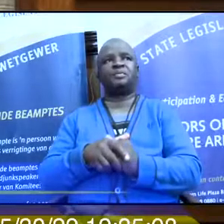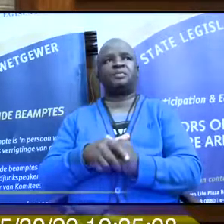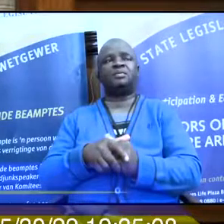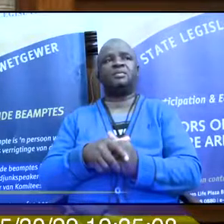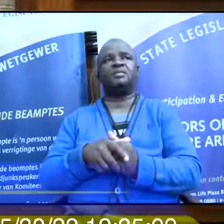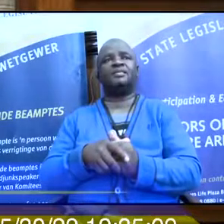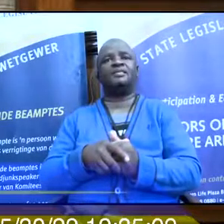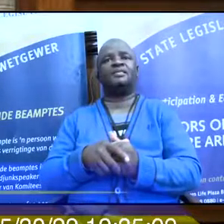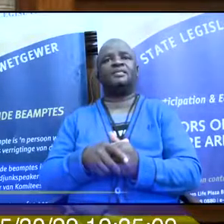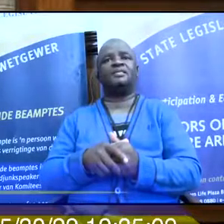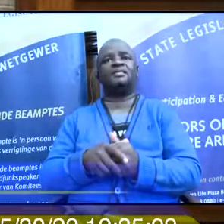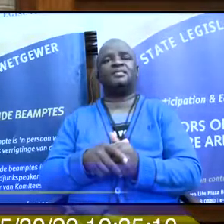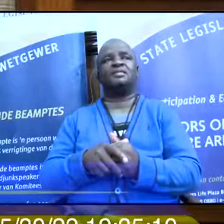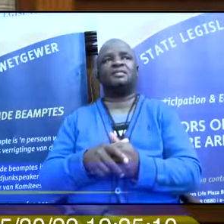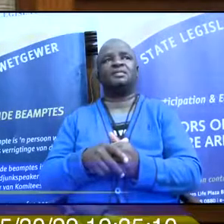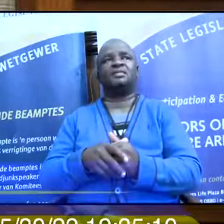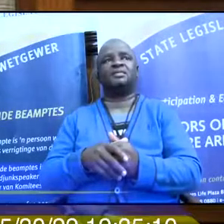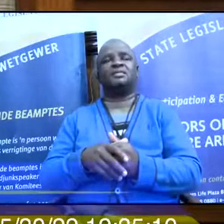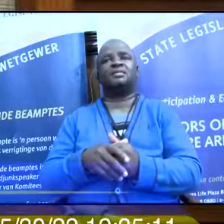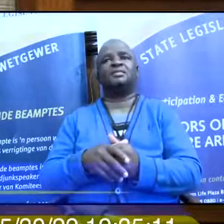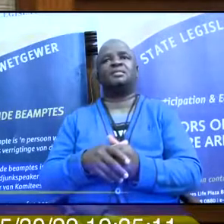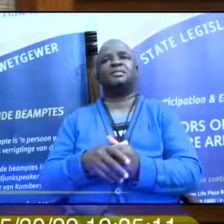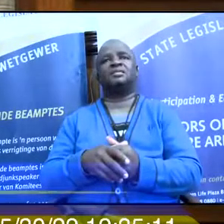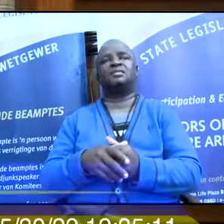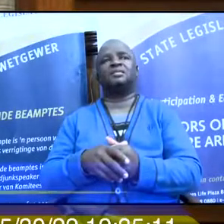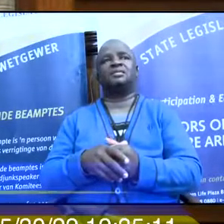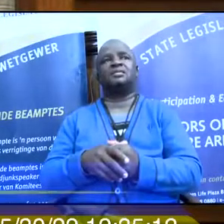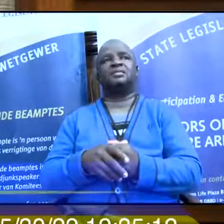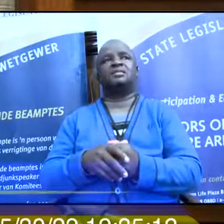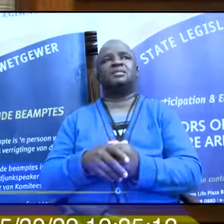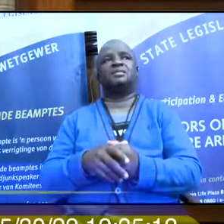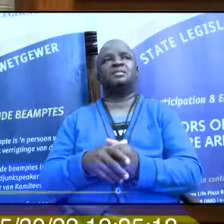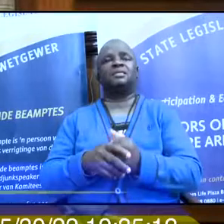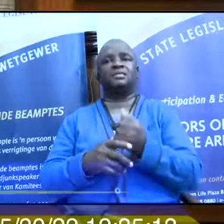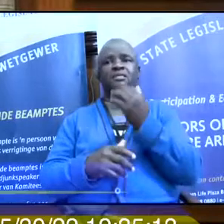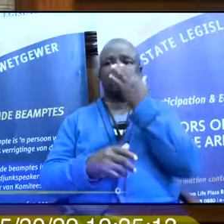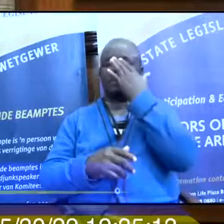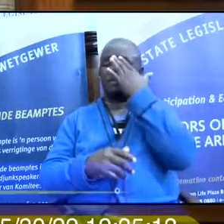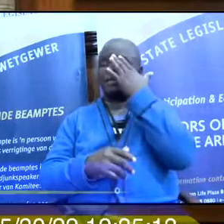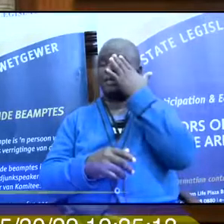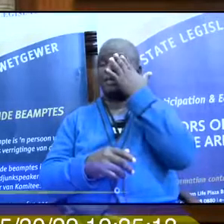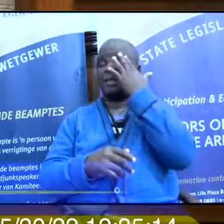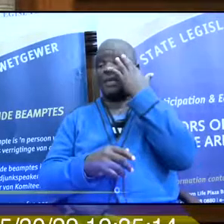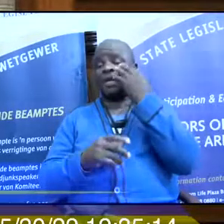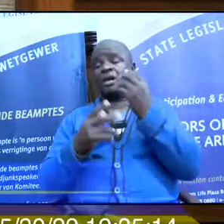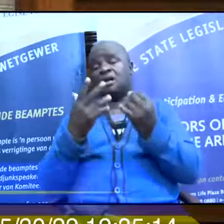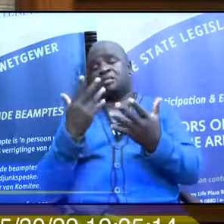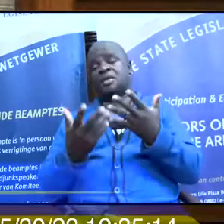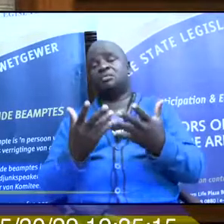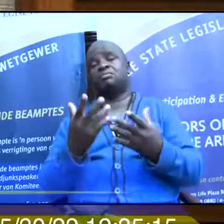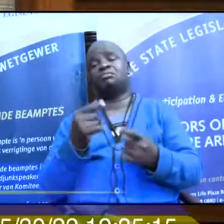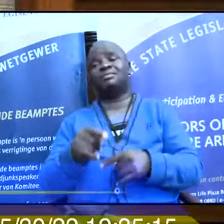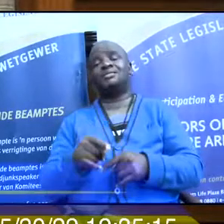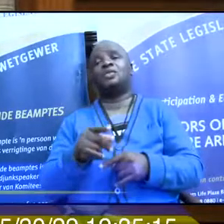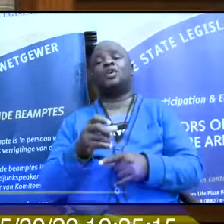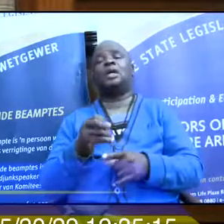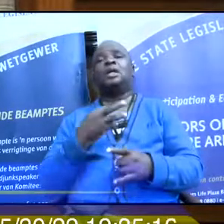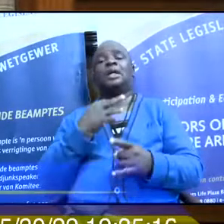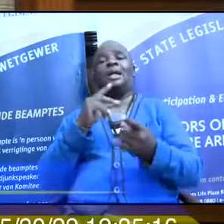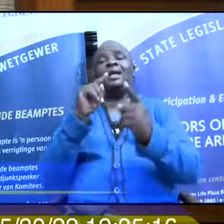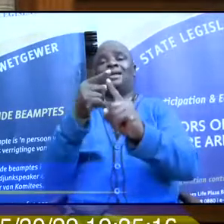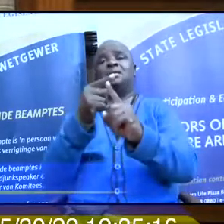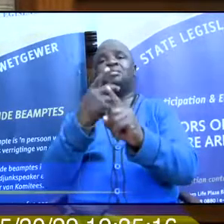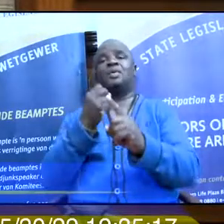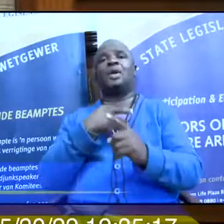it has been it may be argued that the peoples of liberal nations agrees to is to prohibit if not